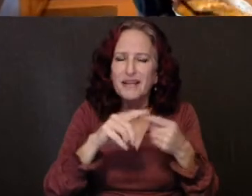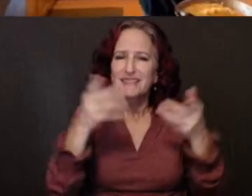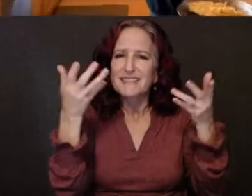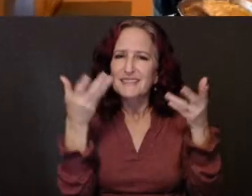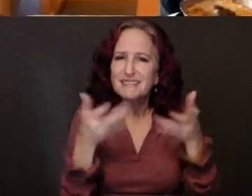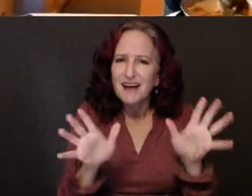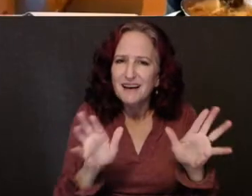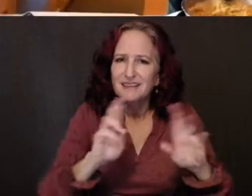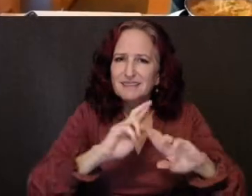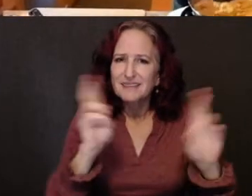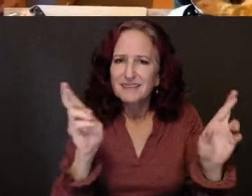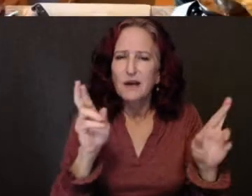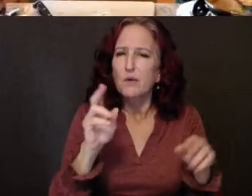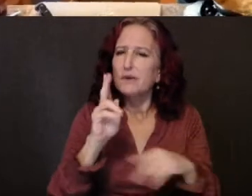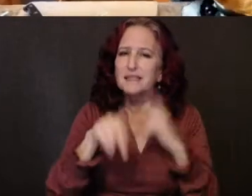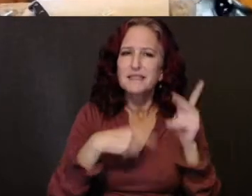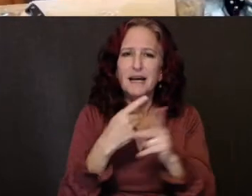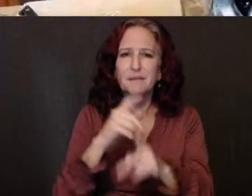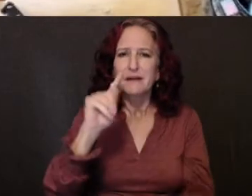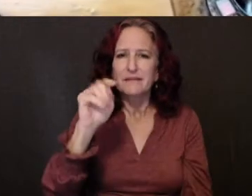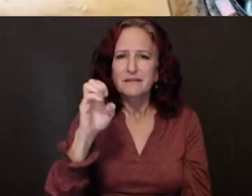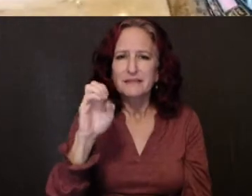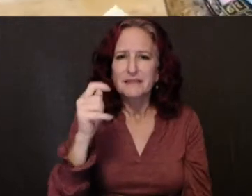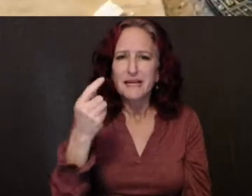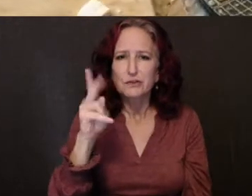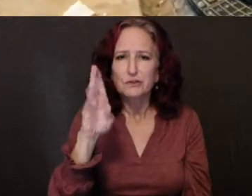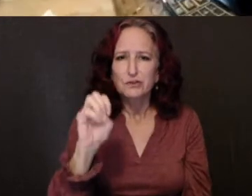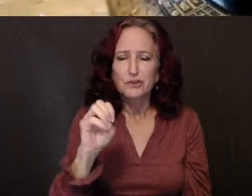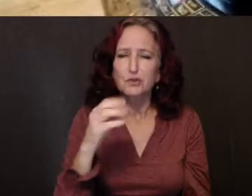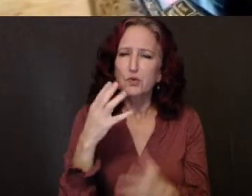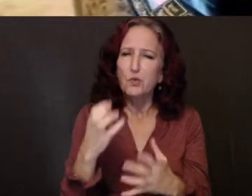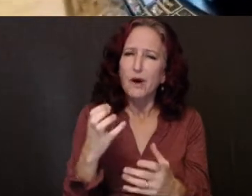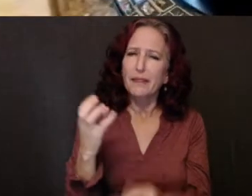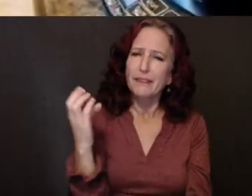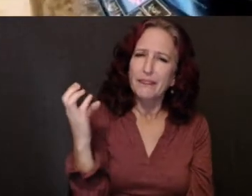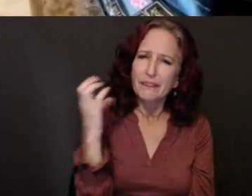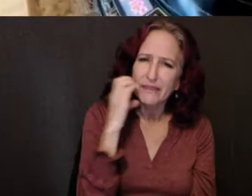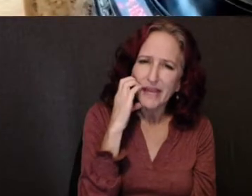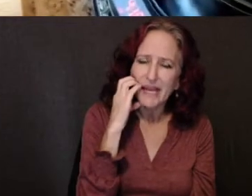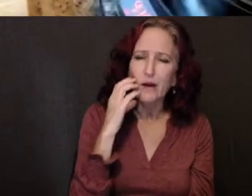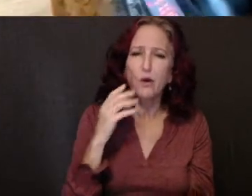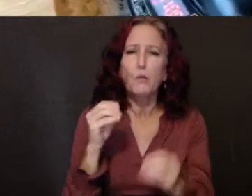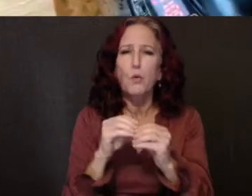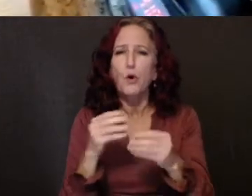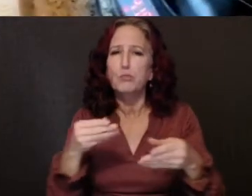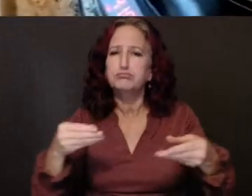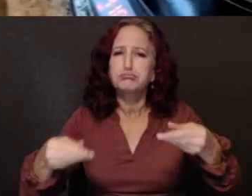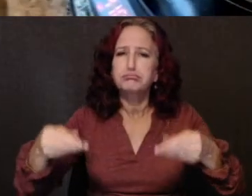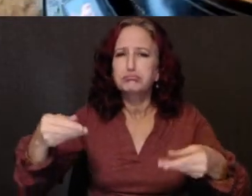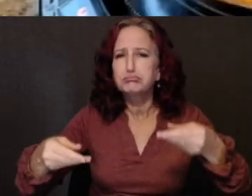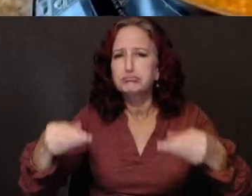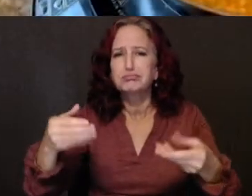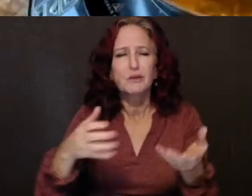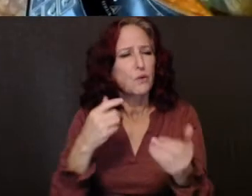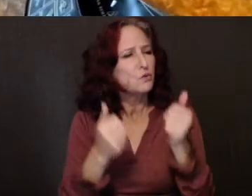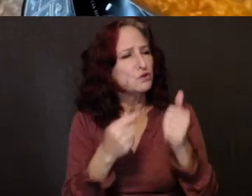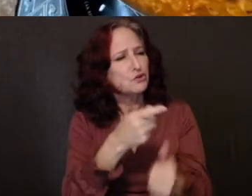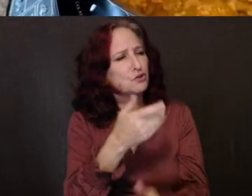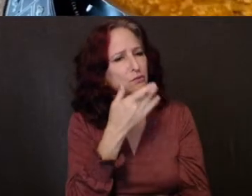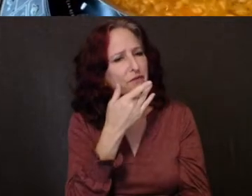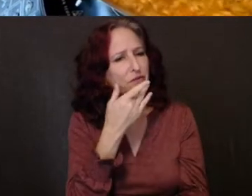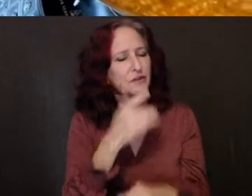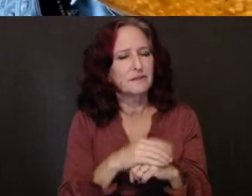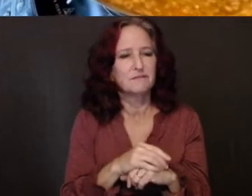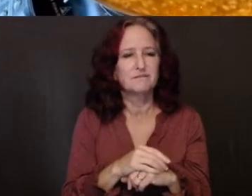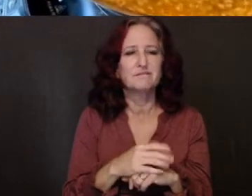with risotto for a lot of folks, including myself, is to know when it's done and what kind of